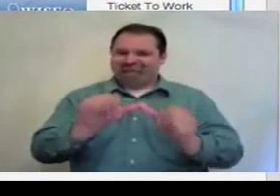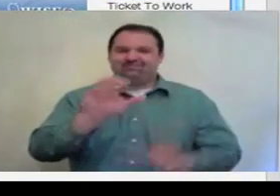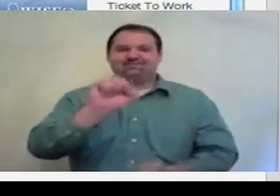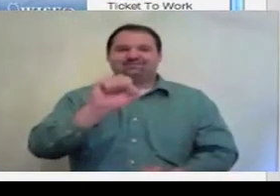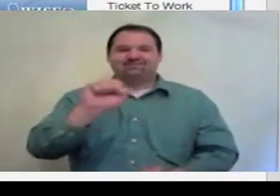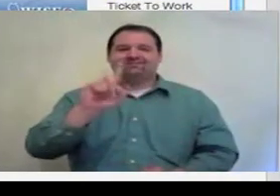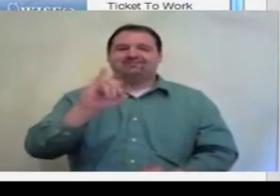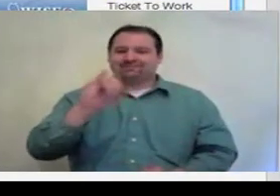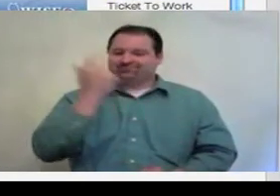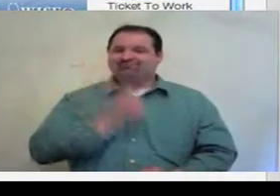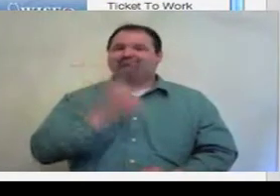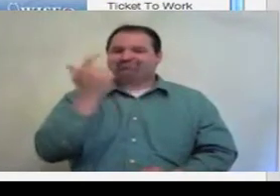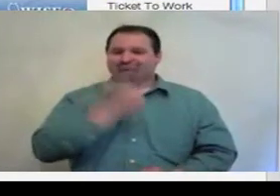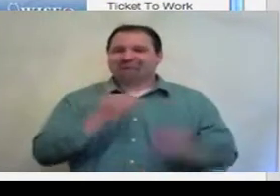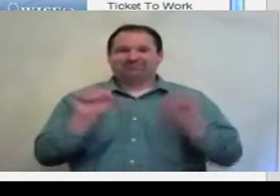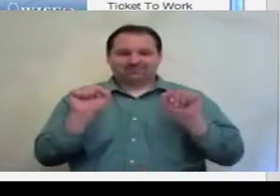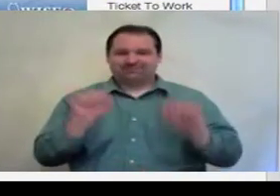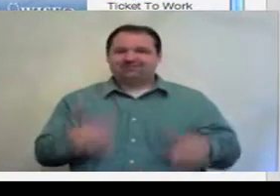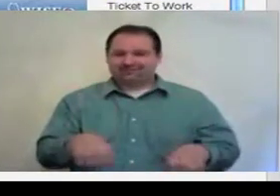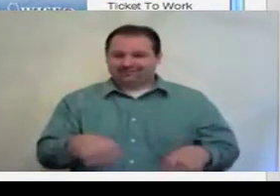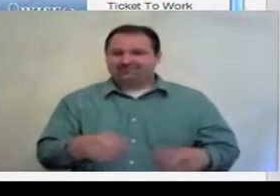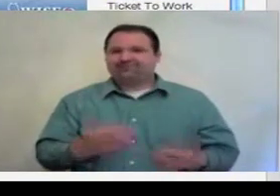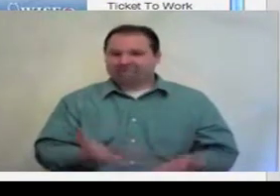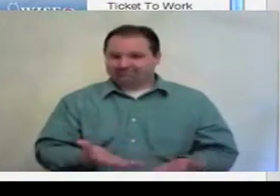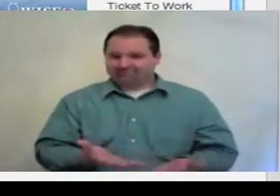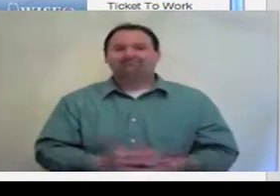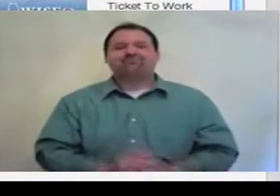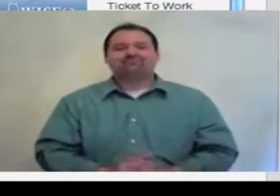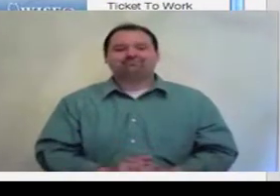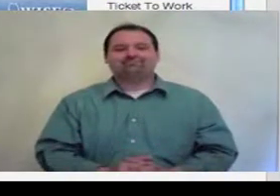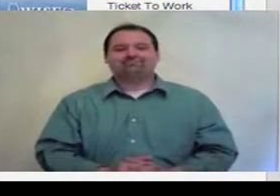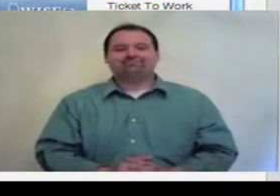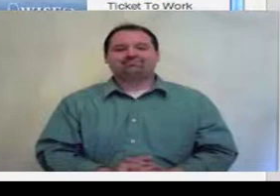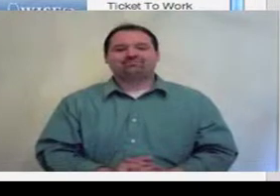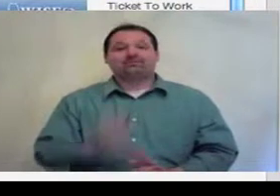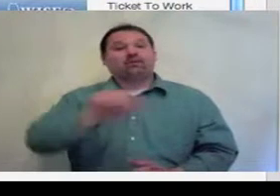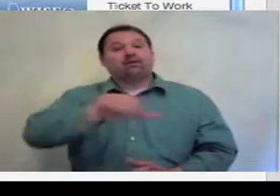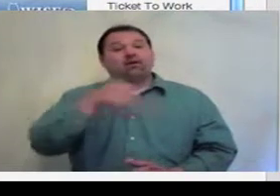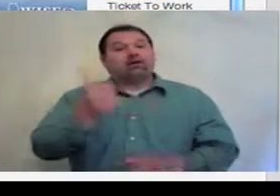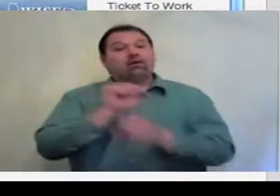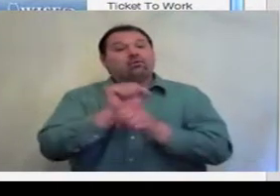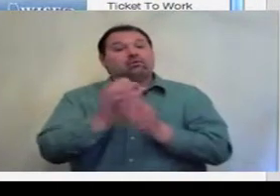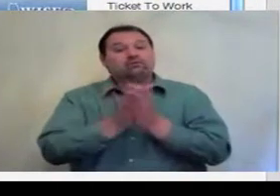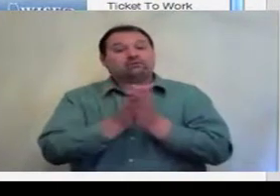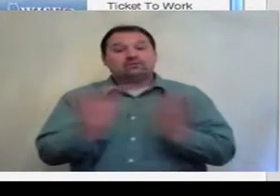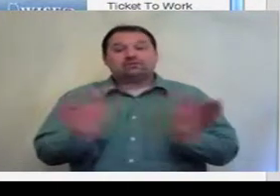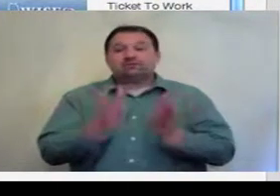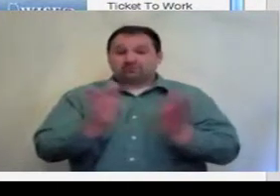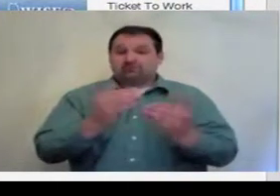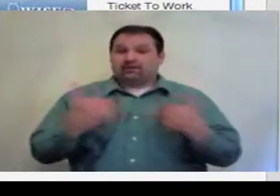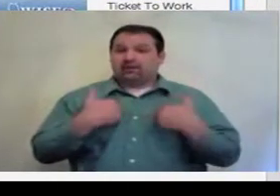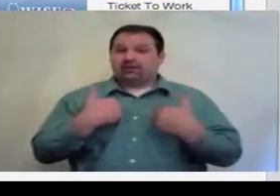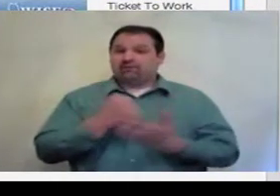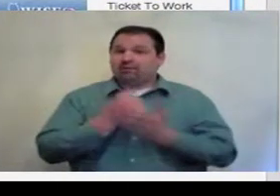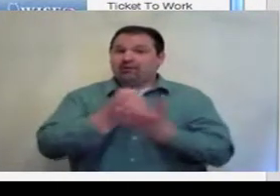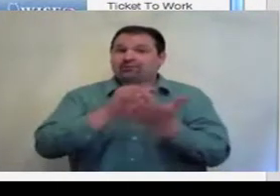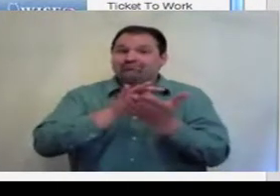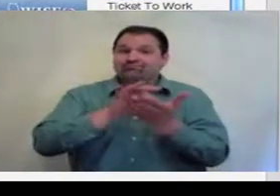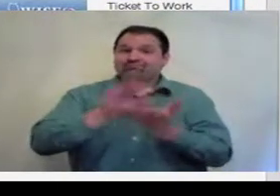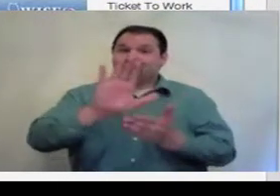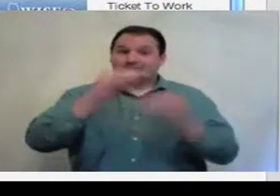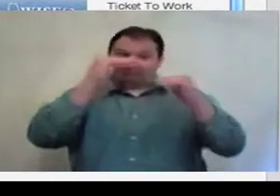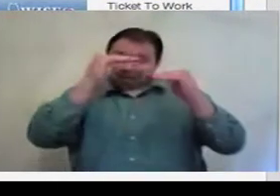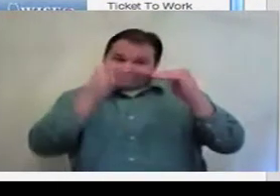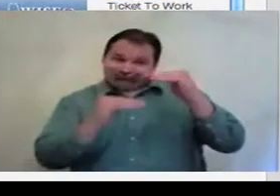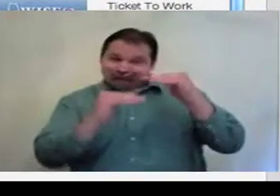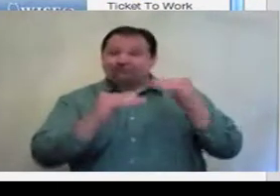And that would make it so that you can maintain eligibility for the SSDI program. Another work incentive that can help you lower your countable income is